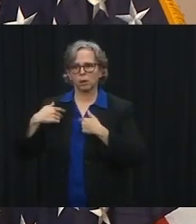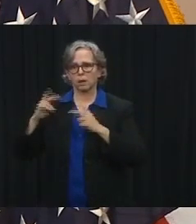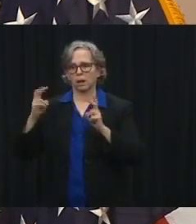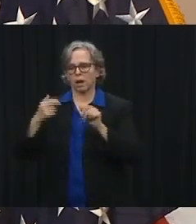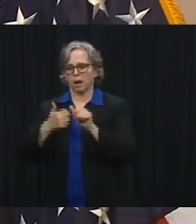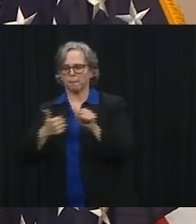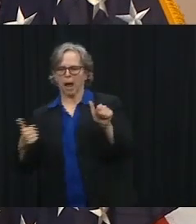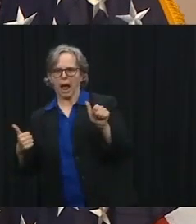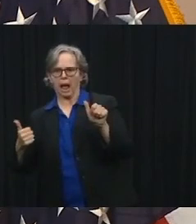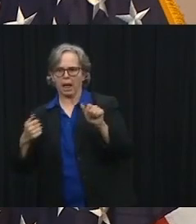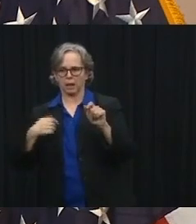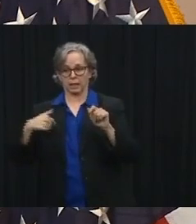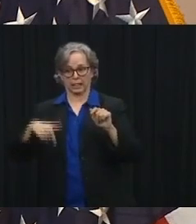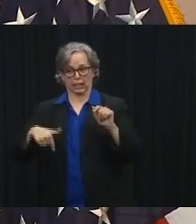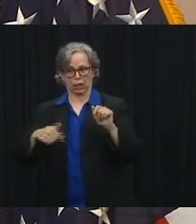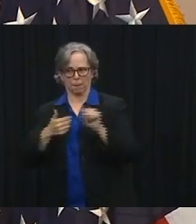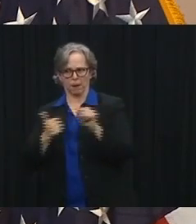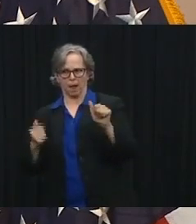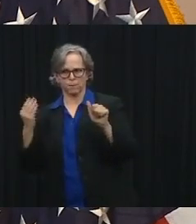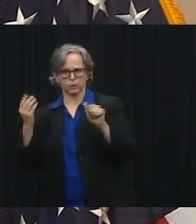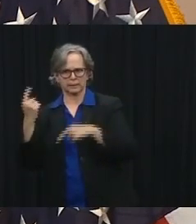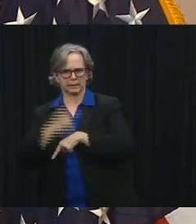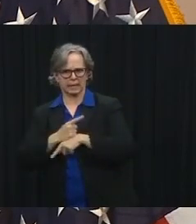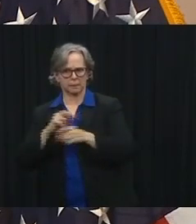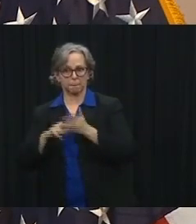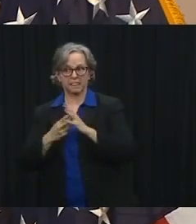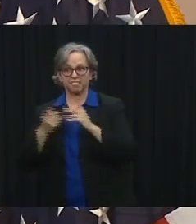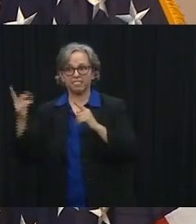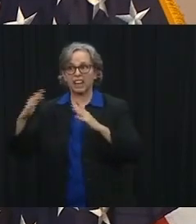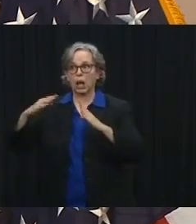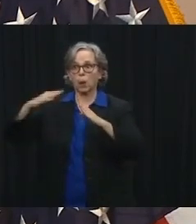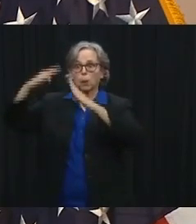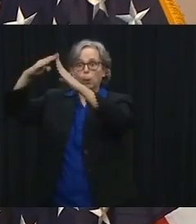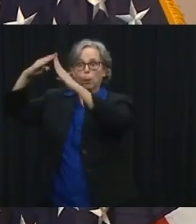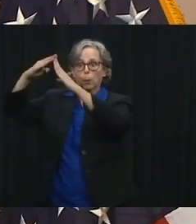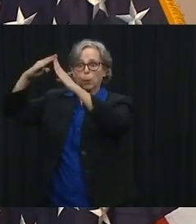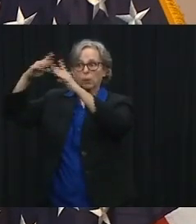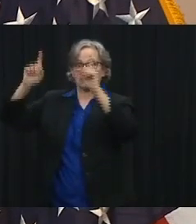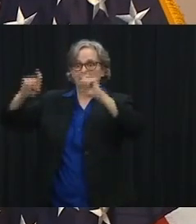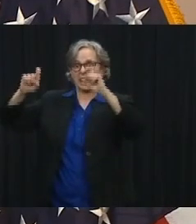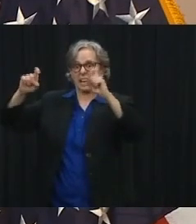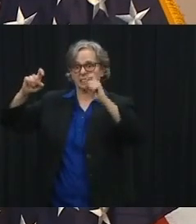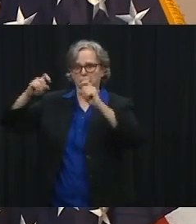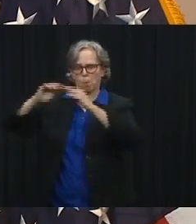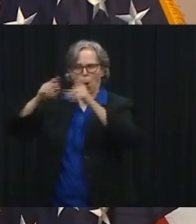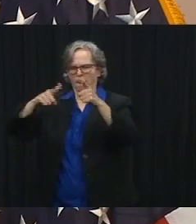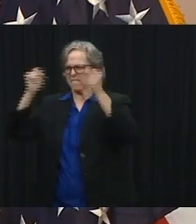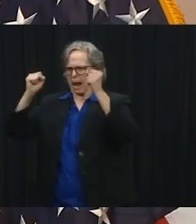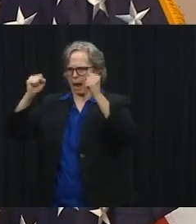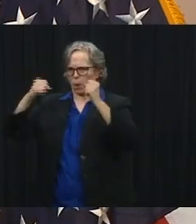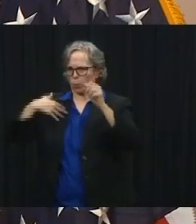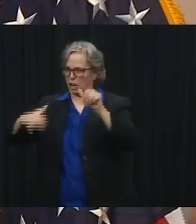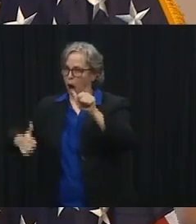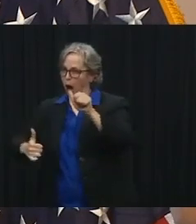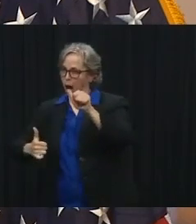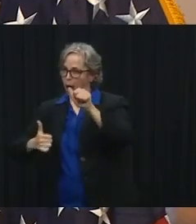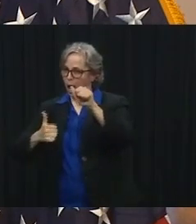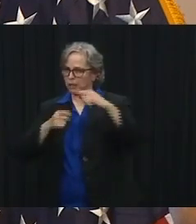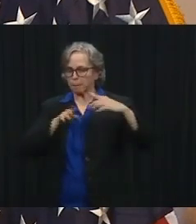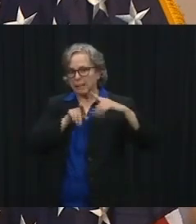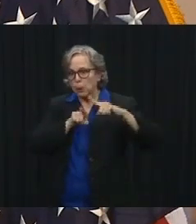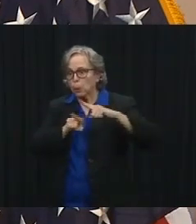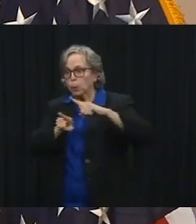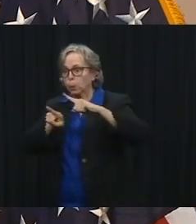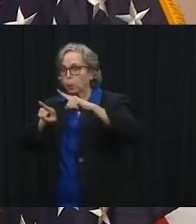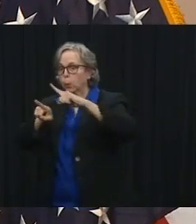places where they had their peaks and they're testing a little sooner. Again, we know we're very close by, but we're lagging in that